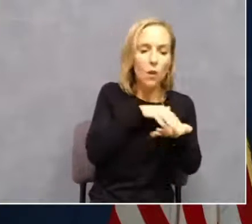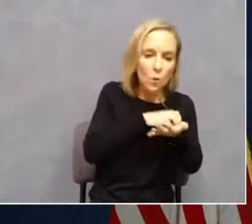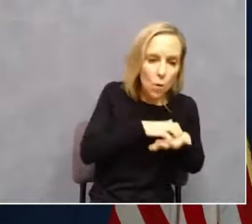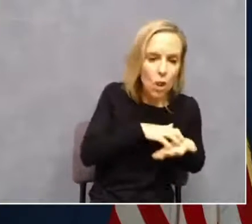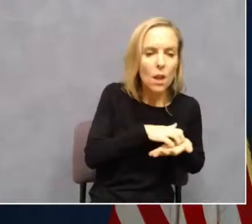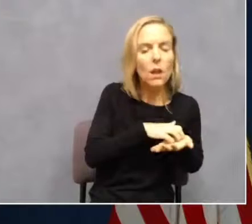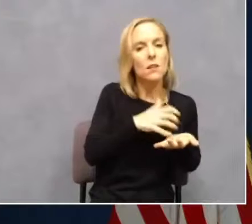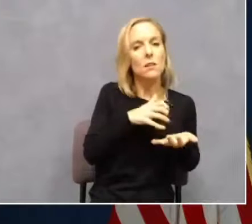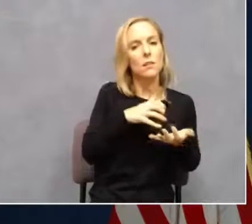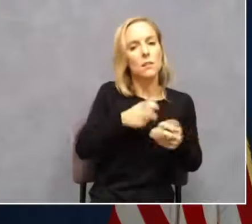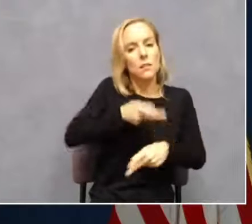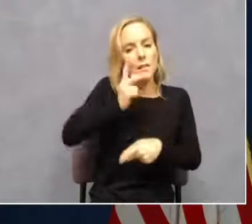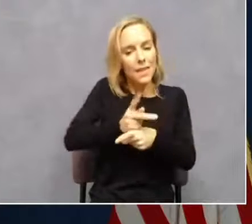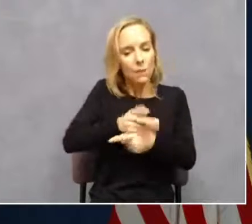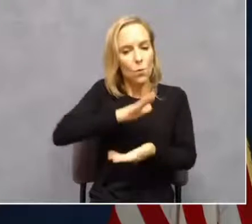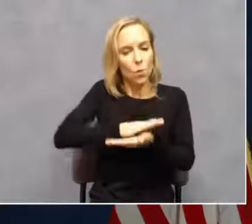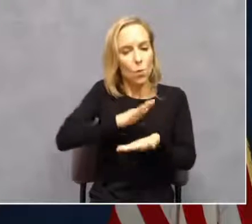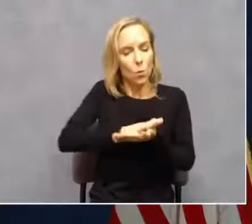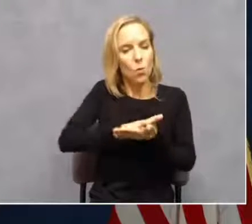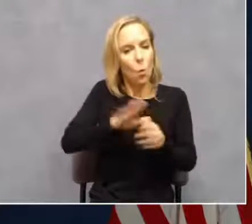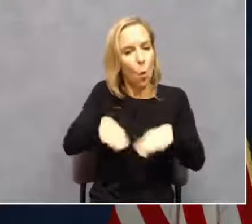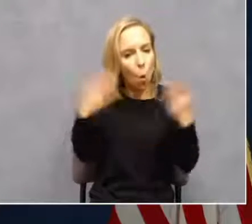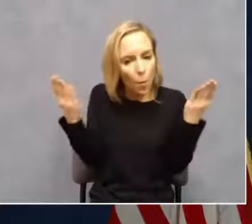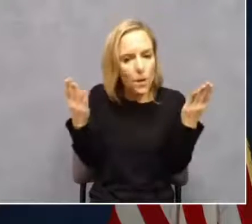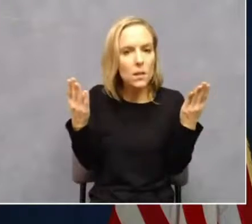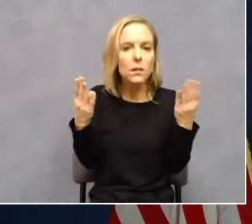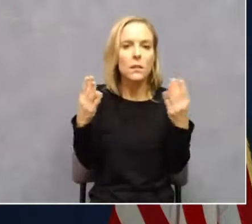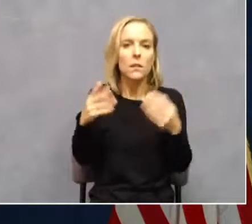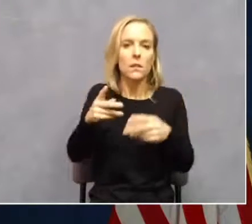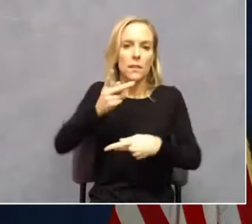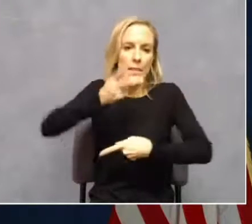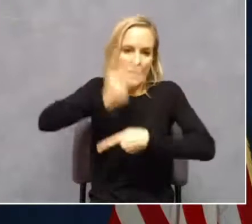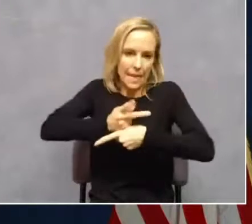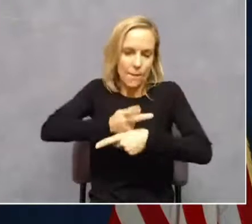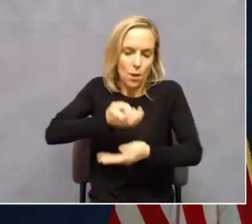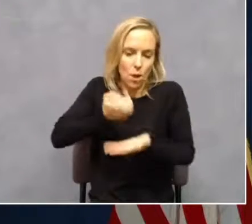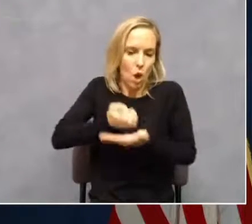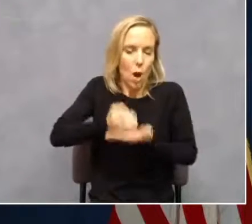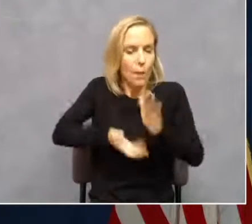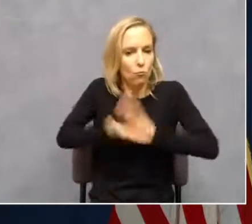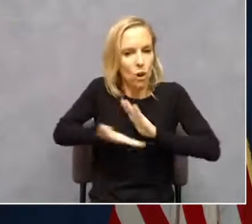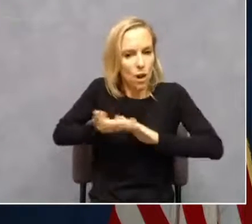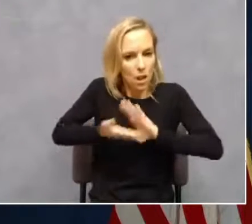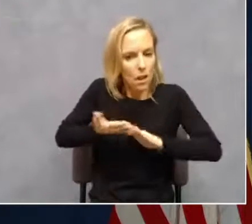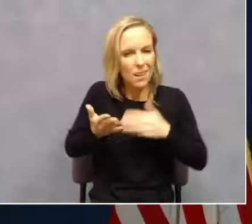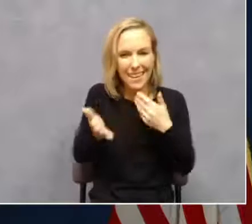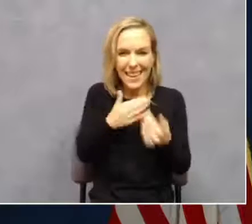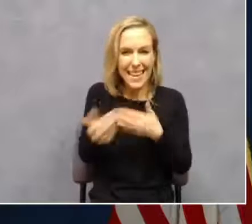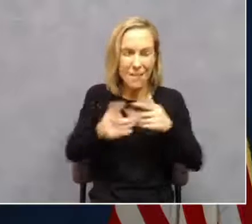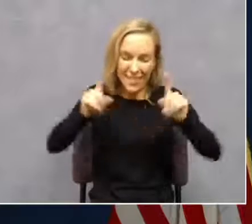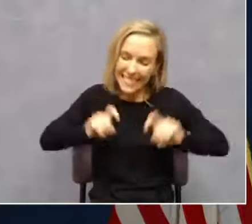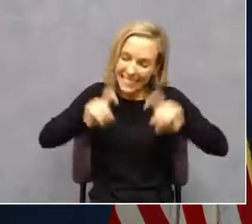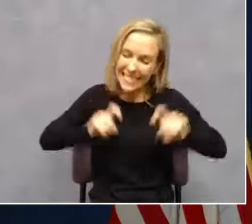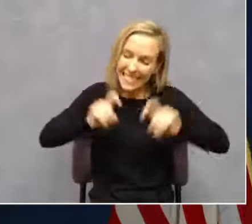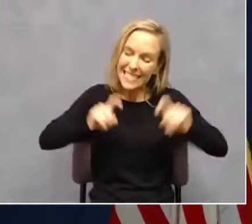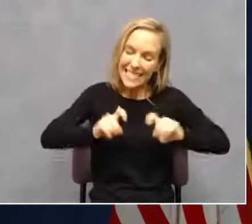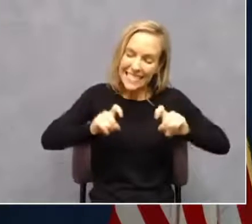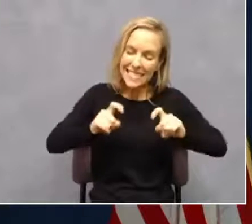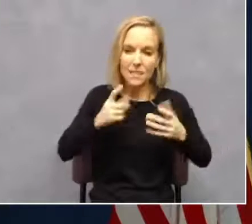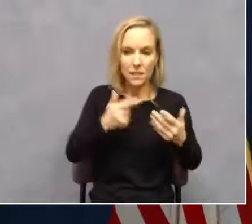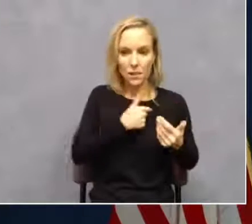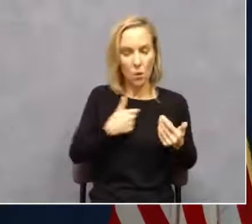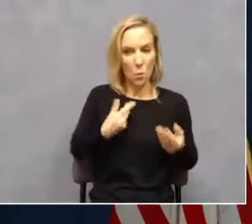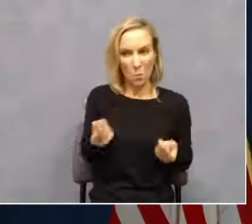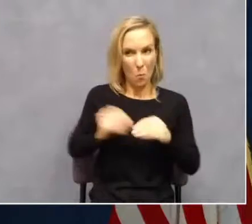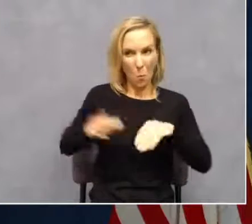our schools open, to keep our economy running. Even with all of the testing that we are doing, more than we ever thought